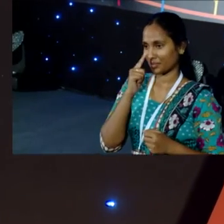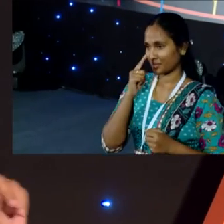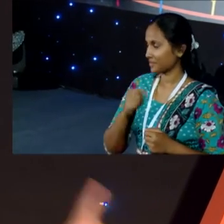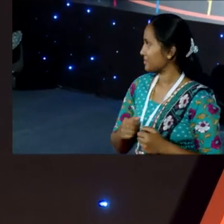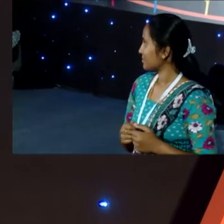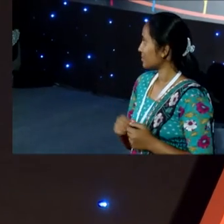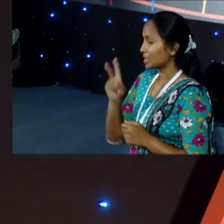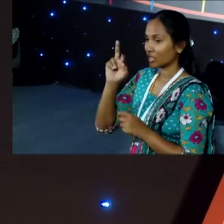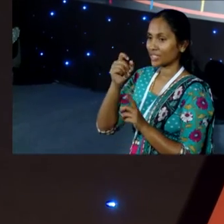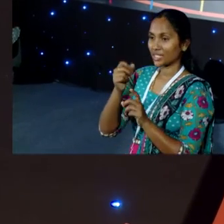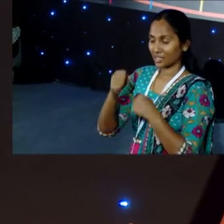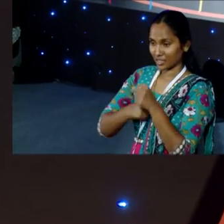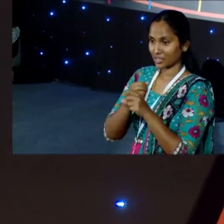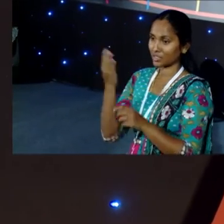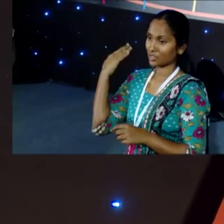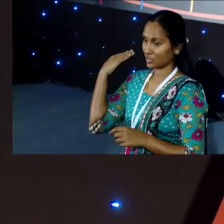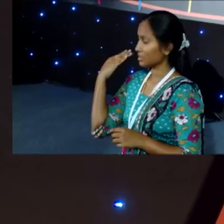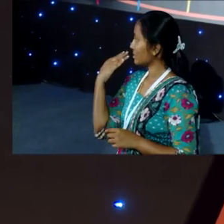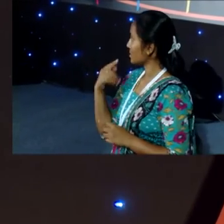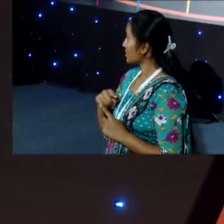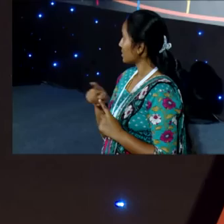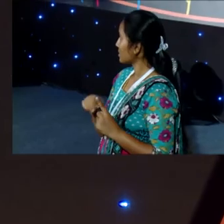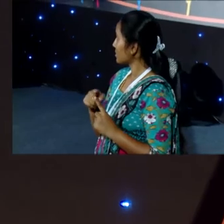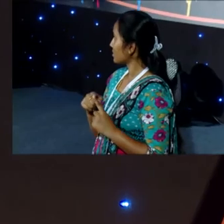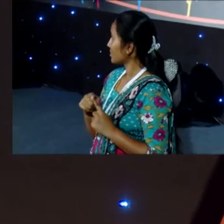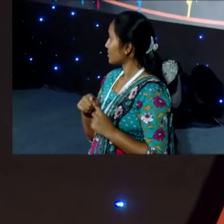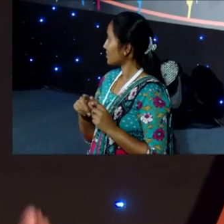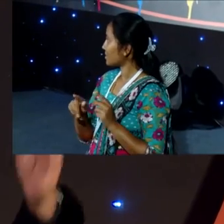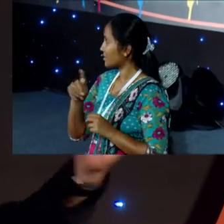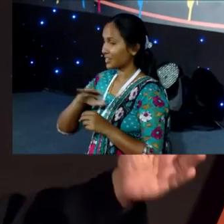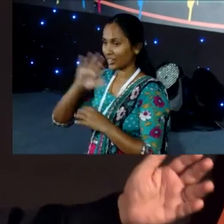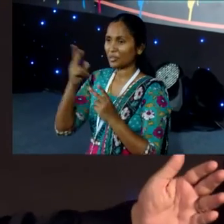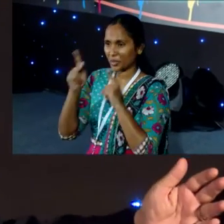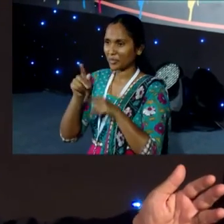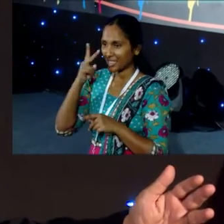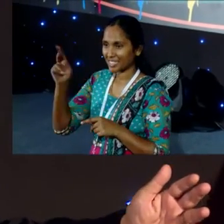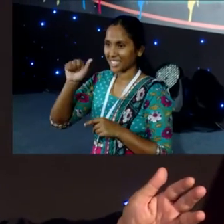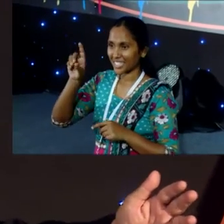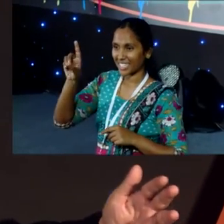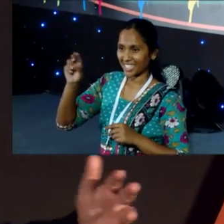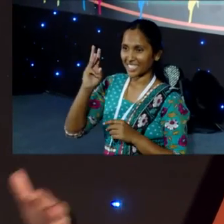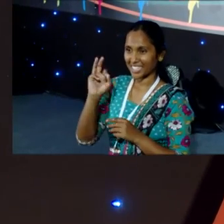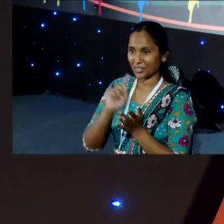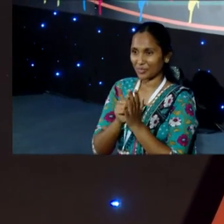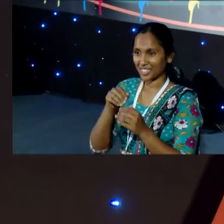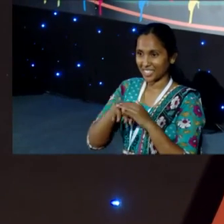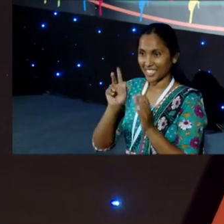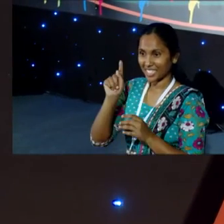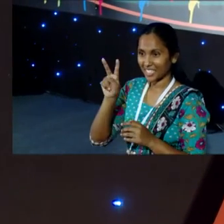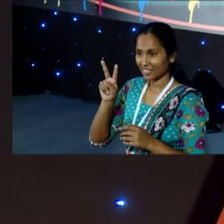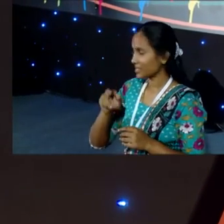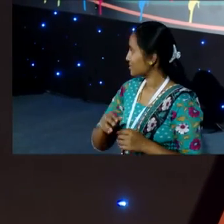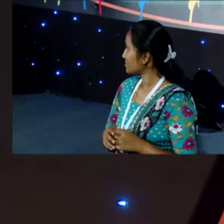And 20 years ago, when the client looked at this ad, because Piyush Pandey was then